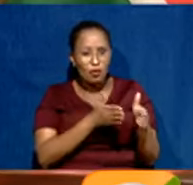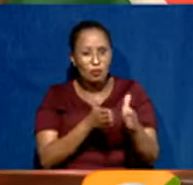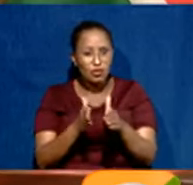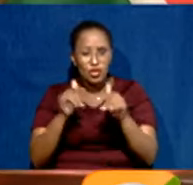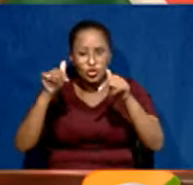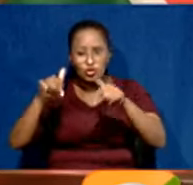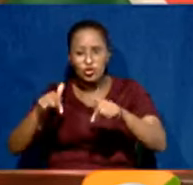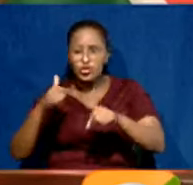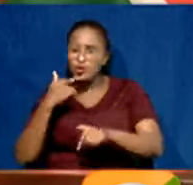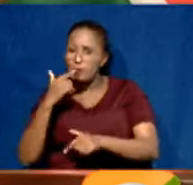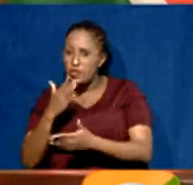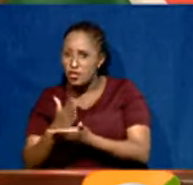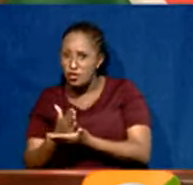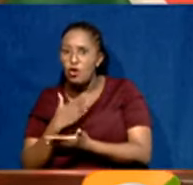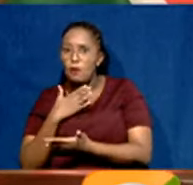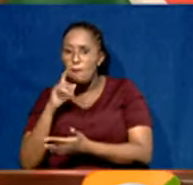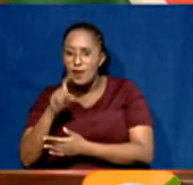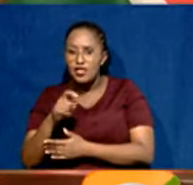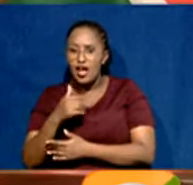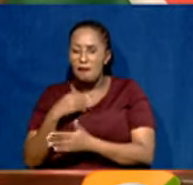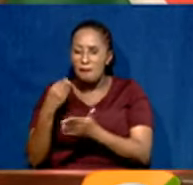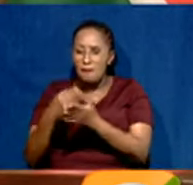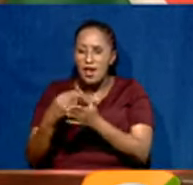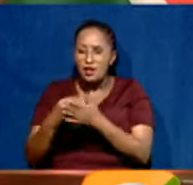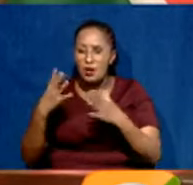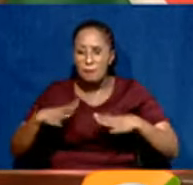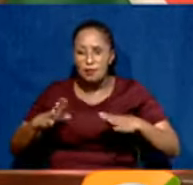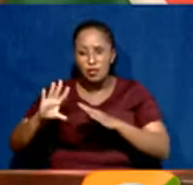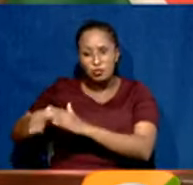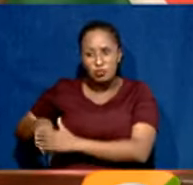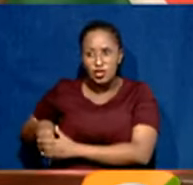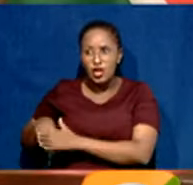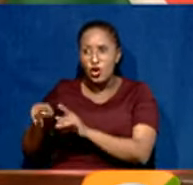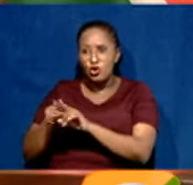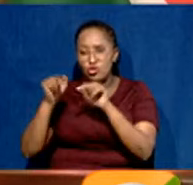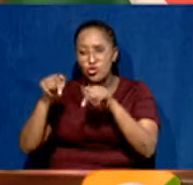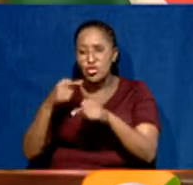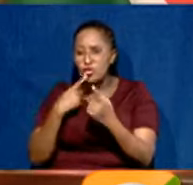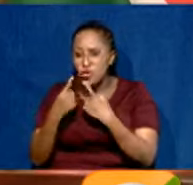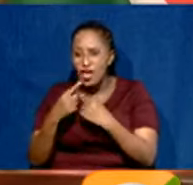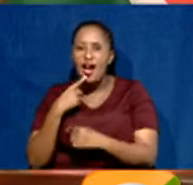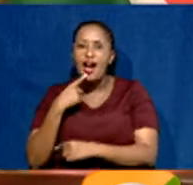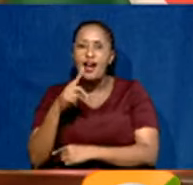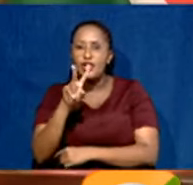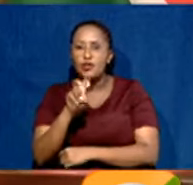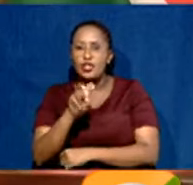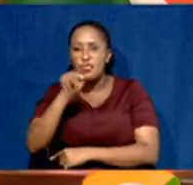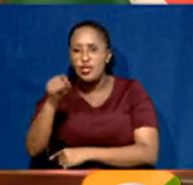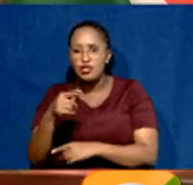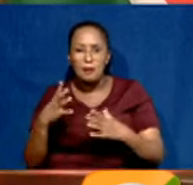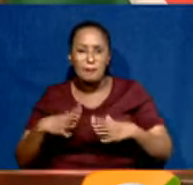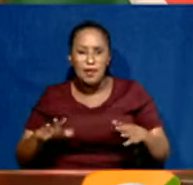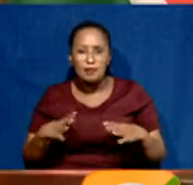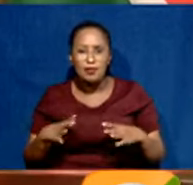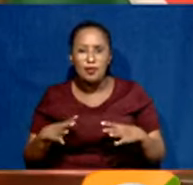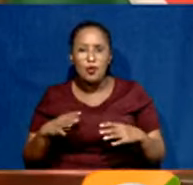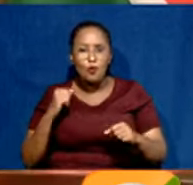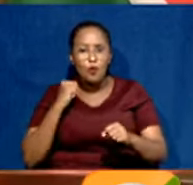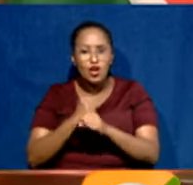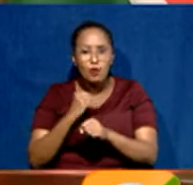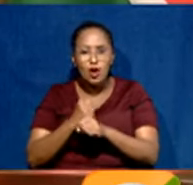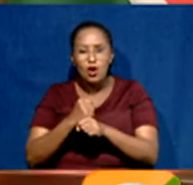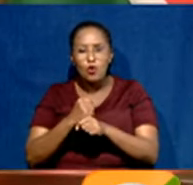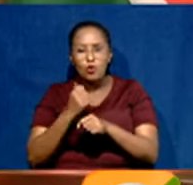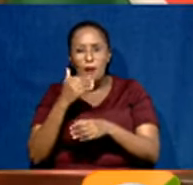to you, because you need to put money in people's pockets. Today, as I talk to you, 120,000 people are working in our